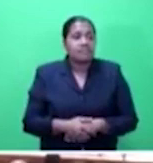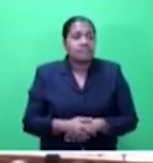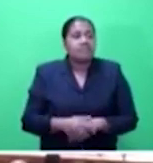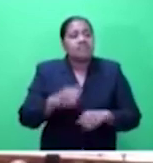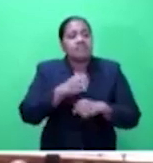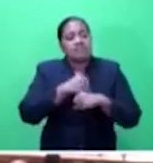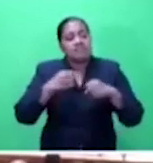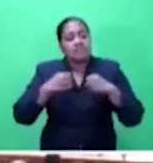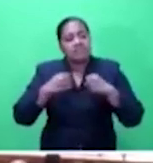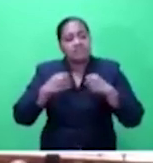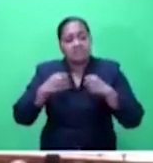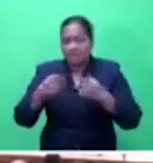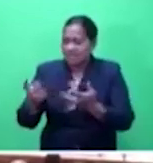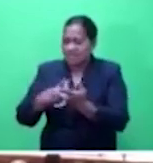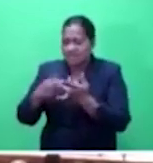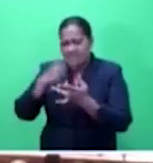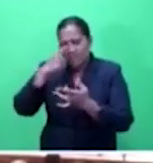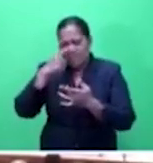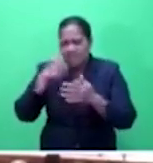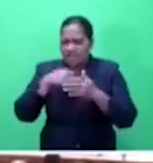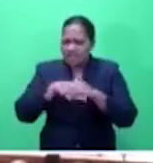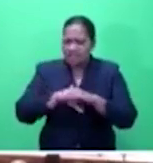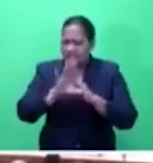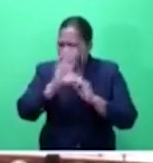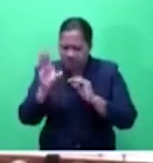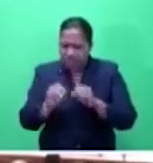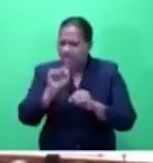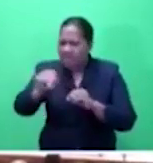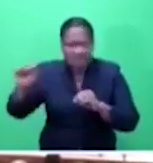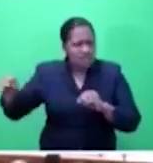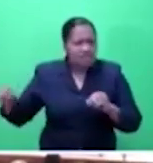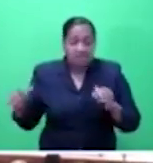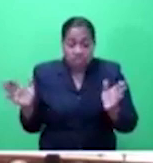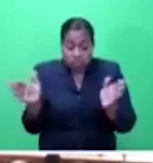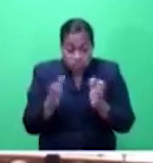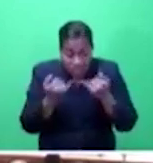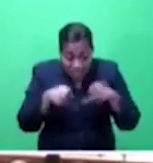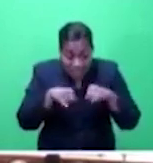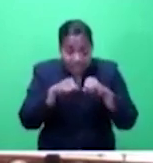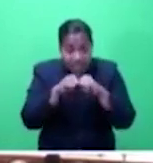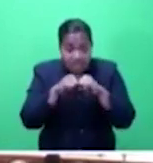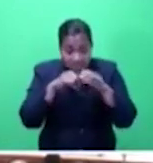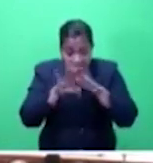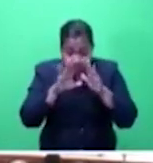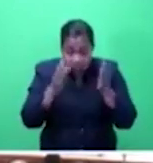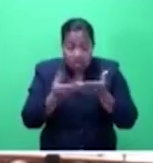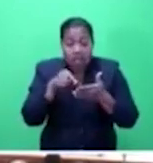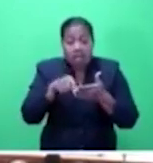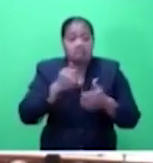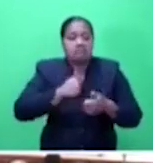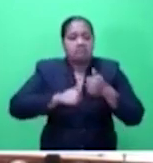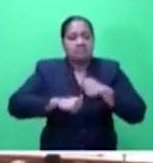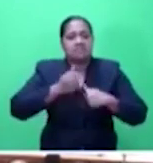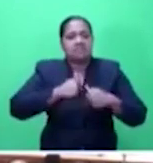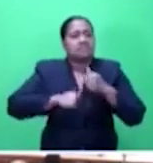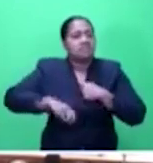and everywhere in between. Small island states around the globe that are suffering, desperately needing relief